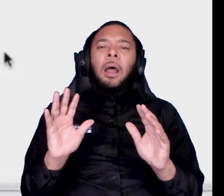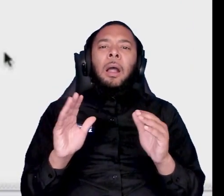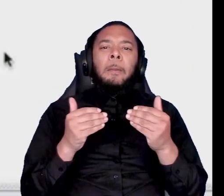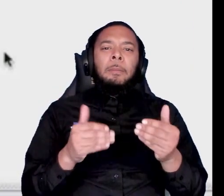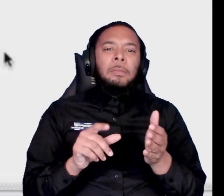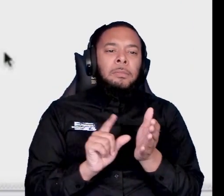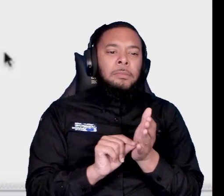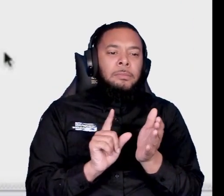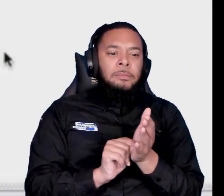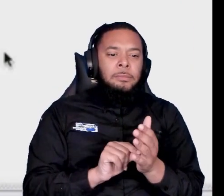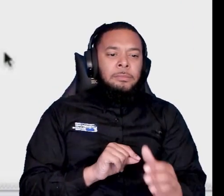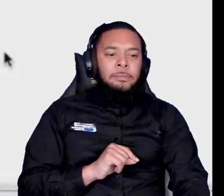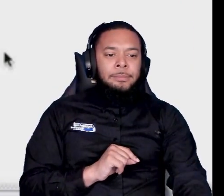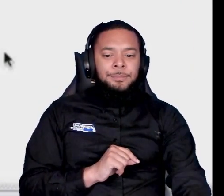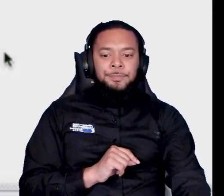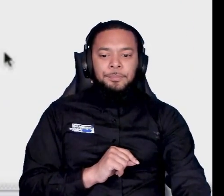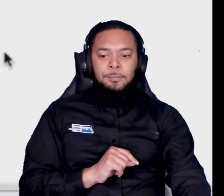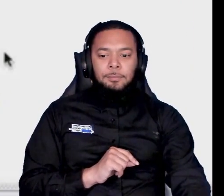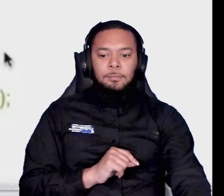out.